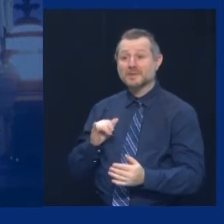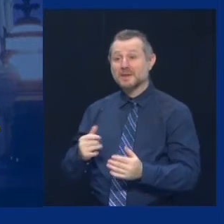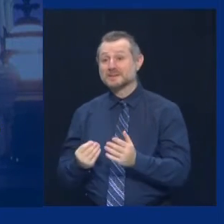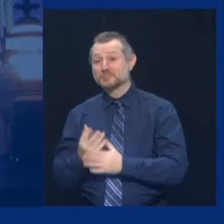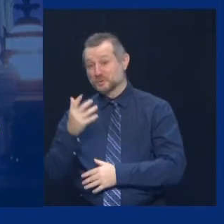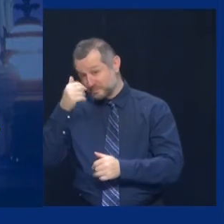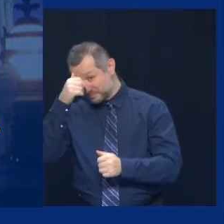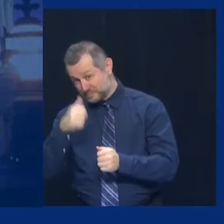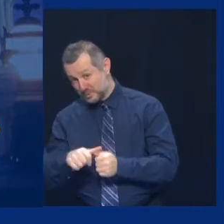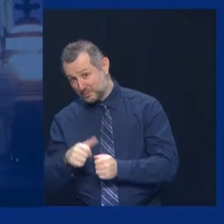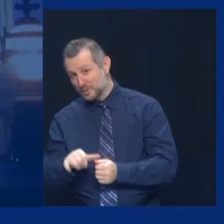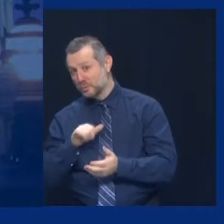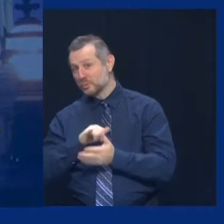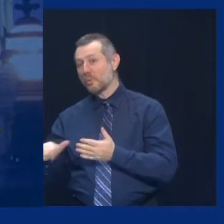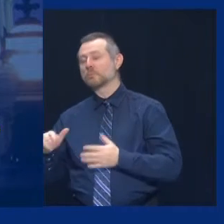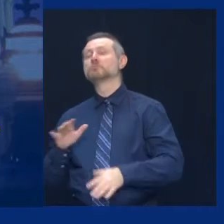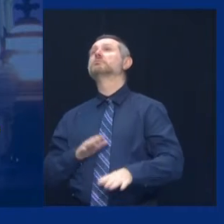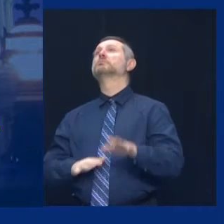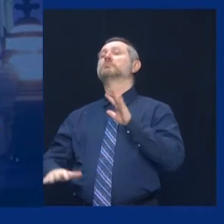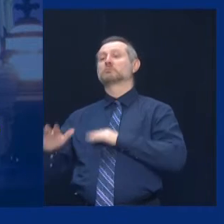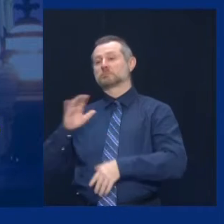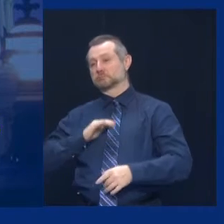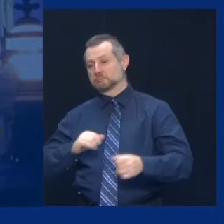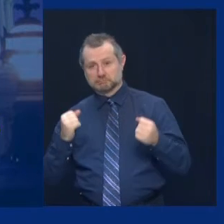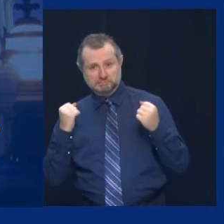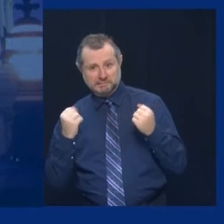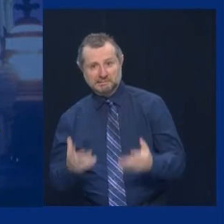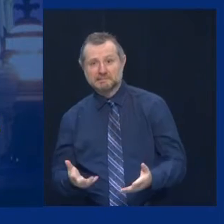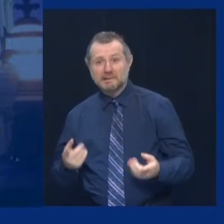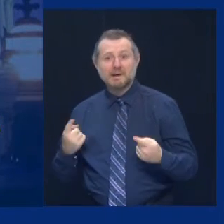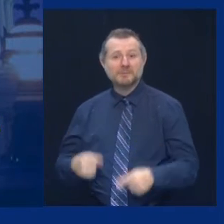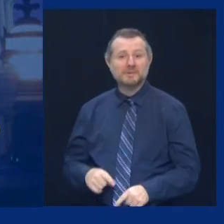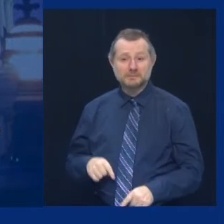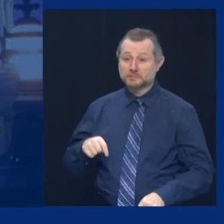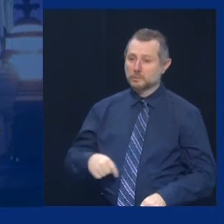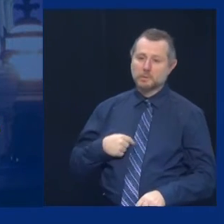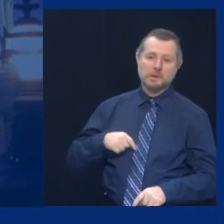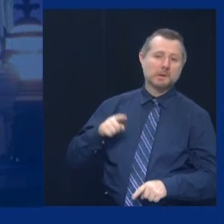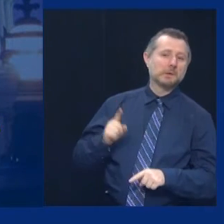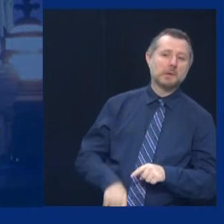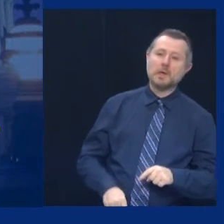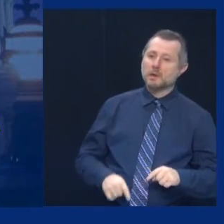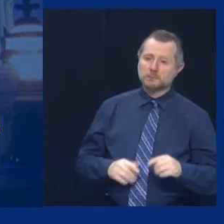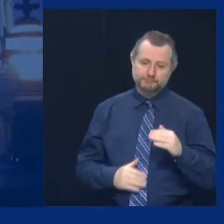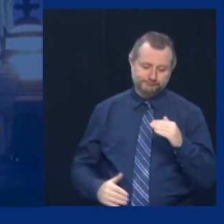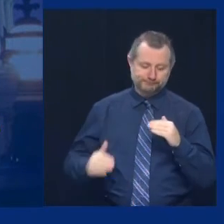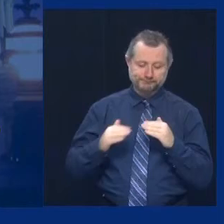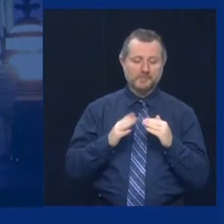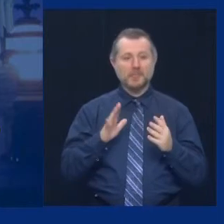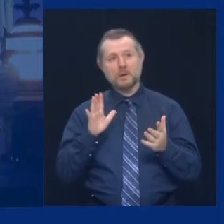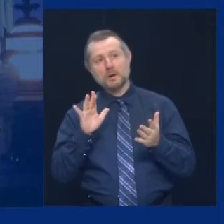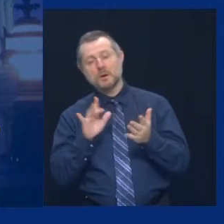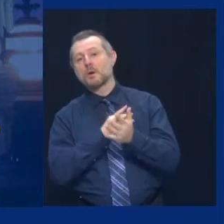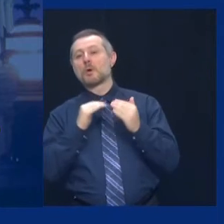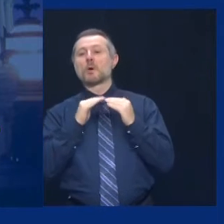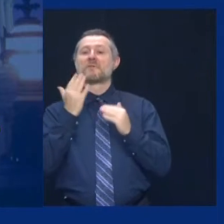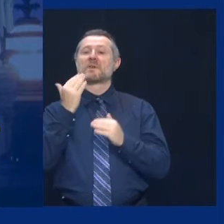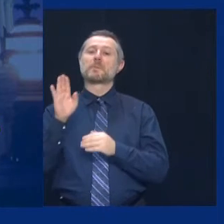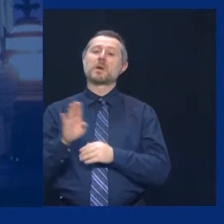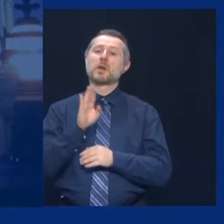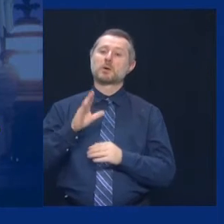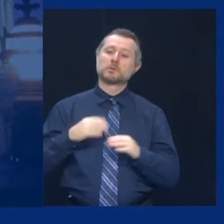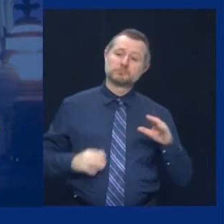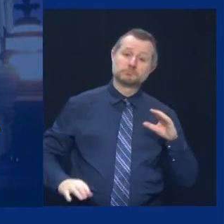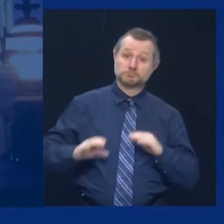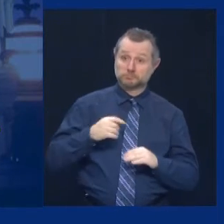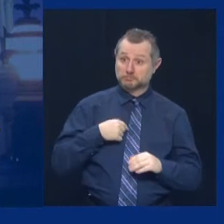I can't make up a $15 billion deficit. That means we will lay off people. And